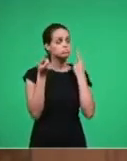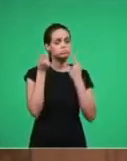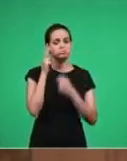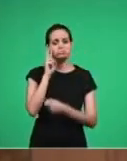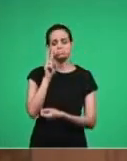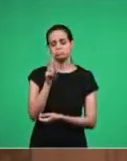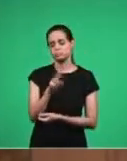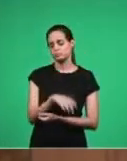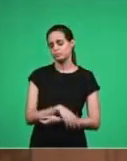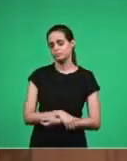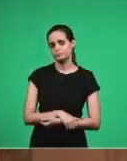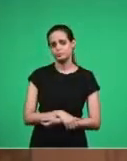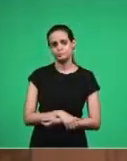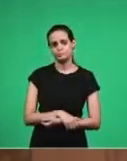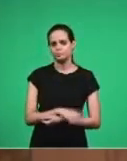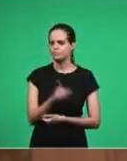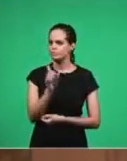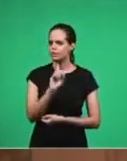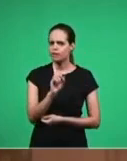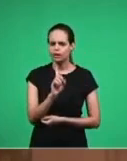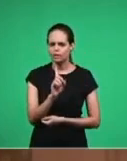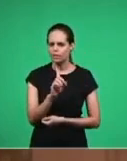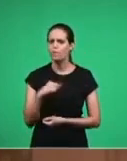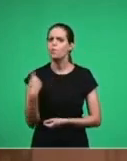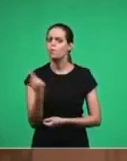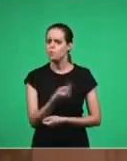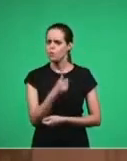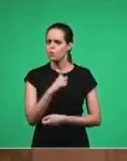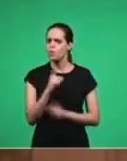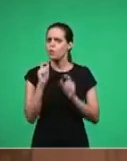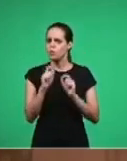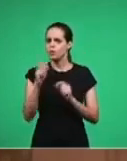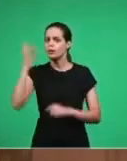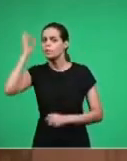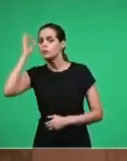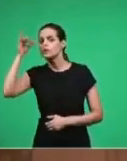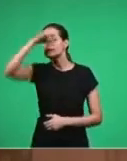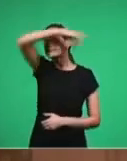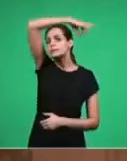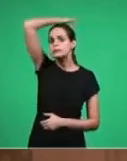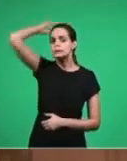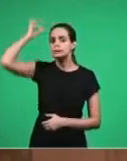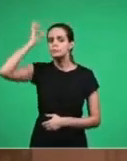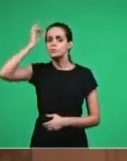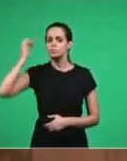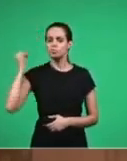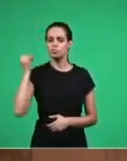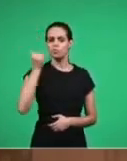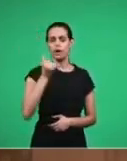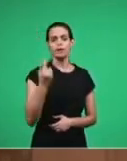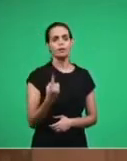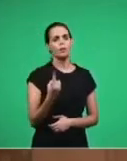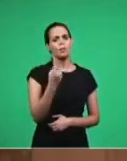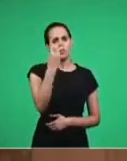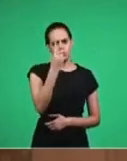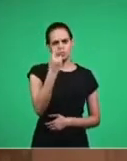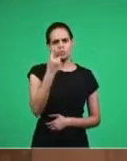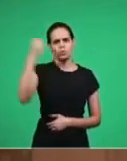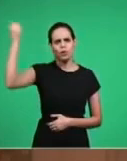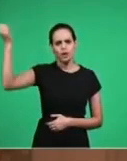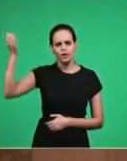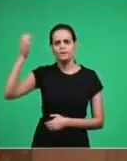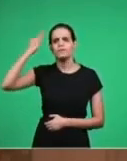This doesn't exist. We have a system that only the Holy Spirit has room to